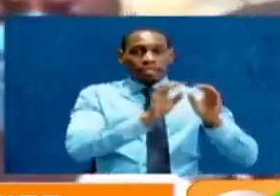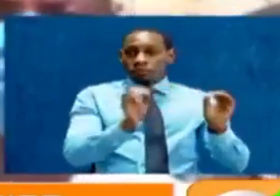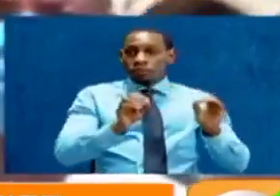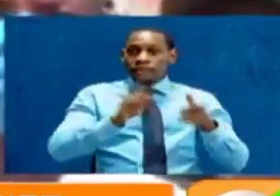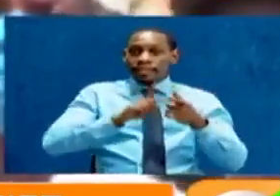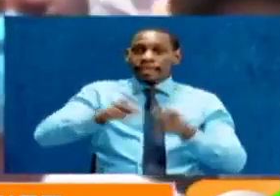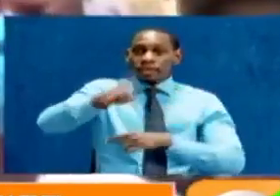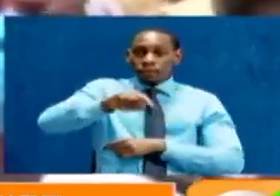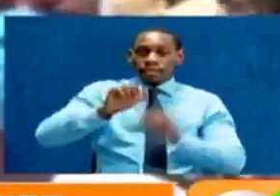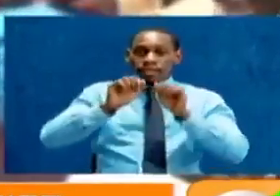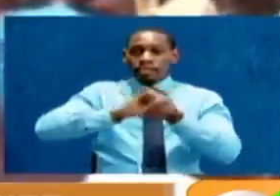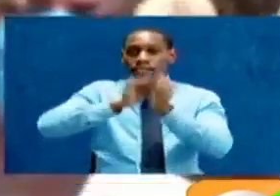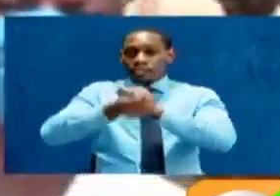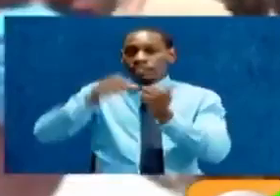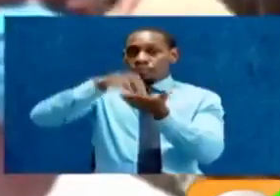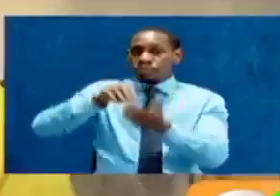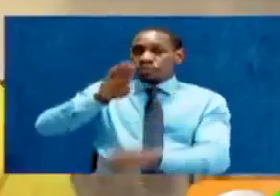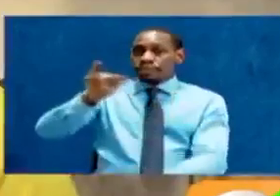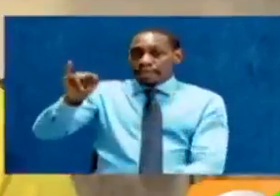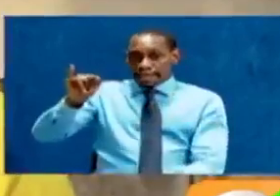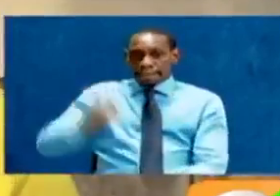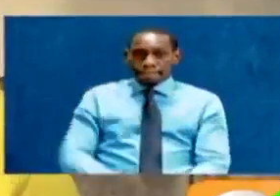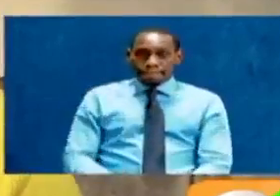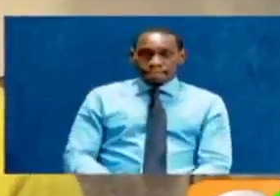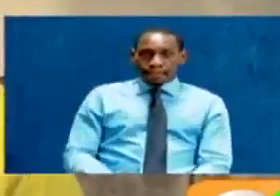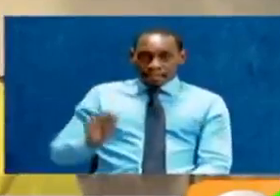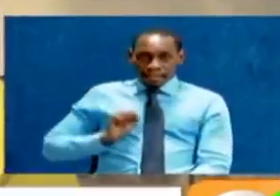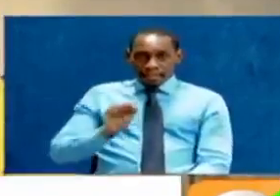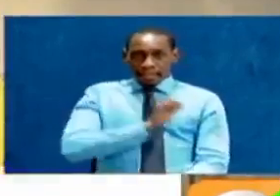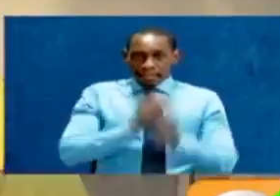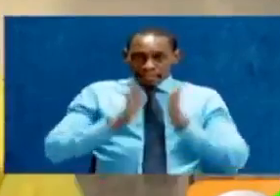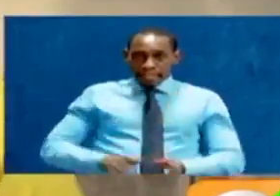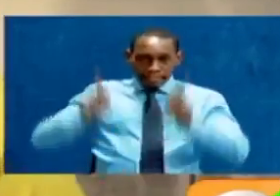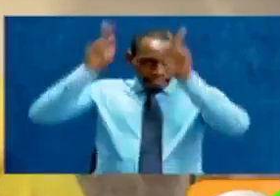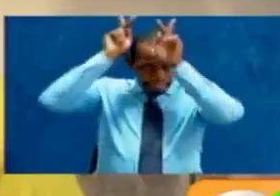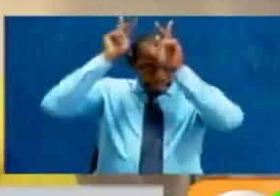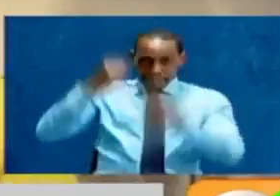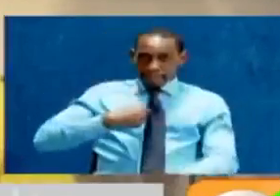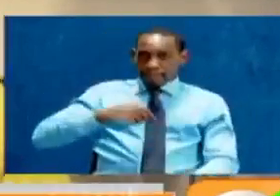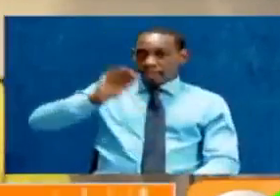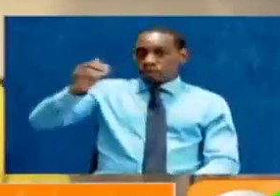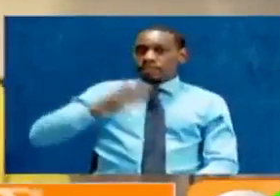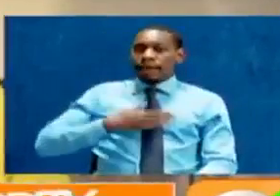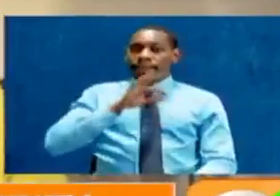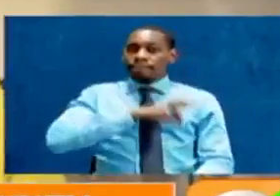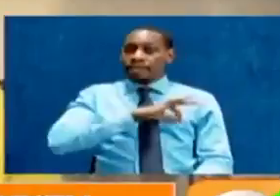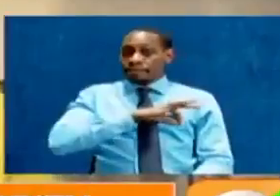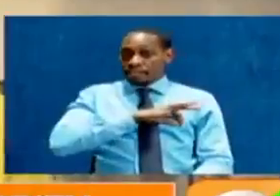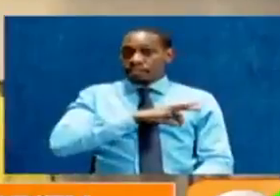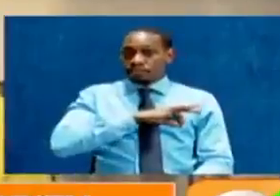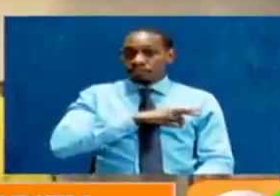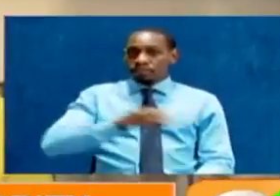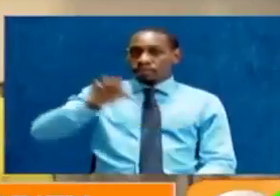then we shall reconsider our stand in BBI. As the senator for Kakamega, my county is benefiting from